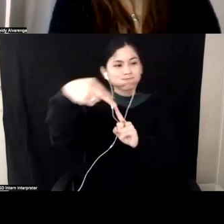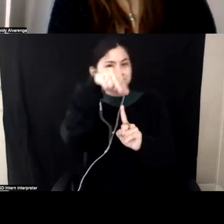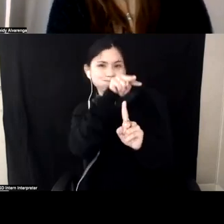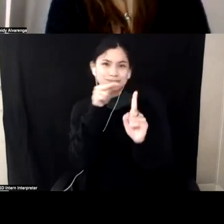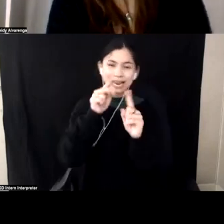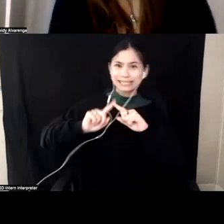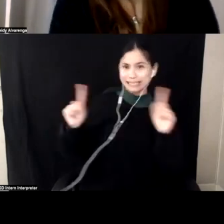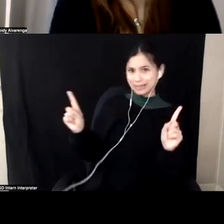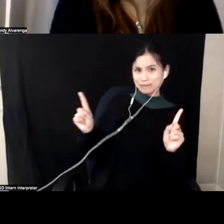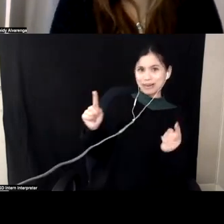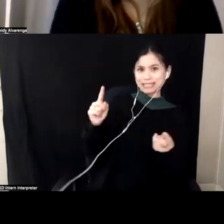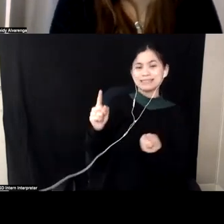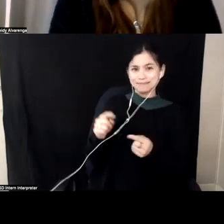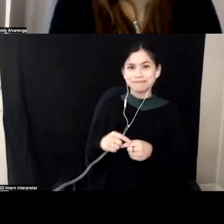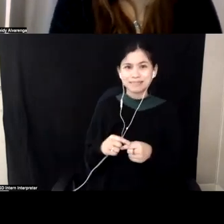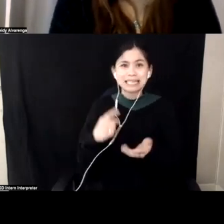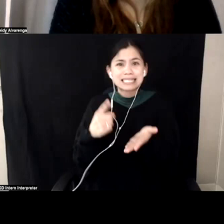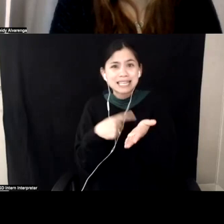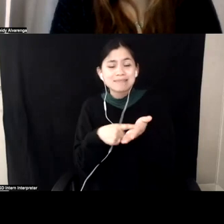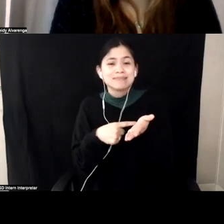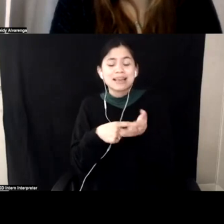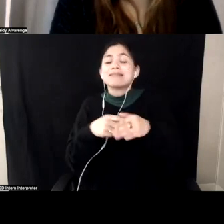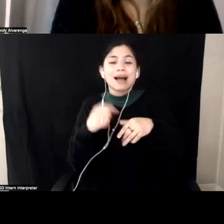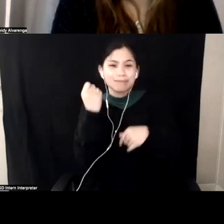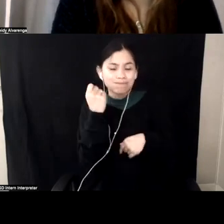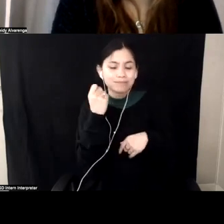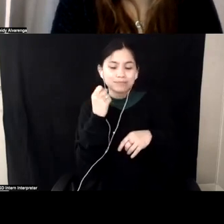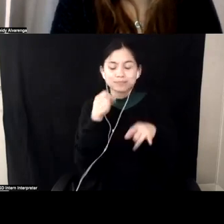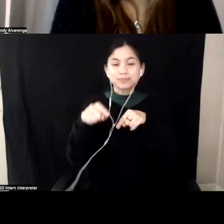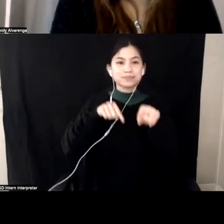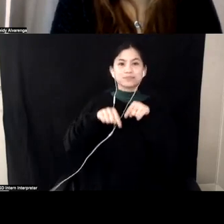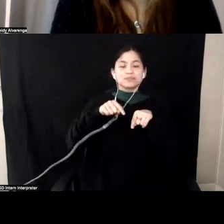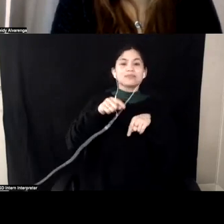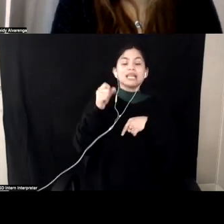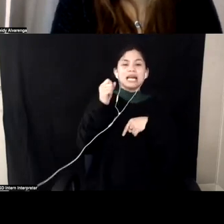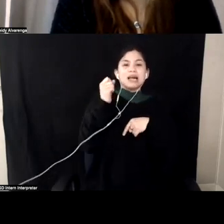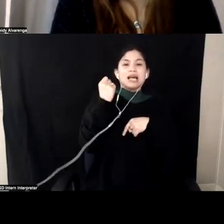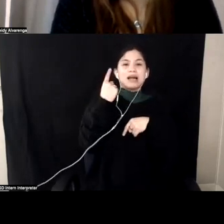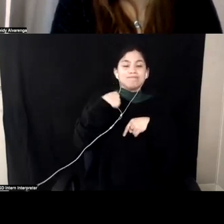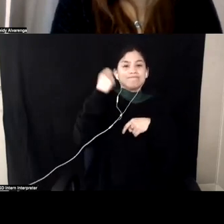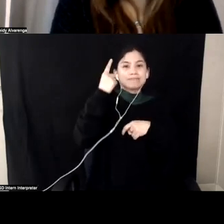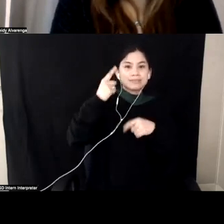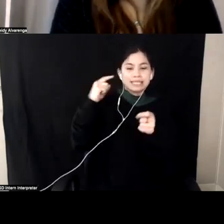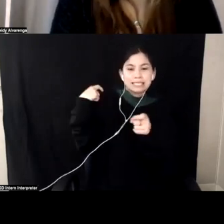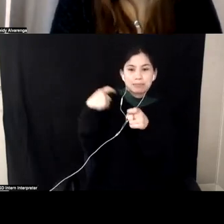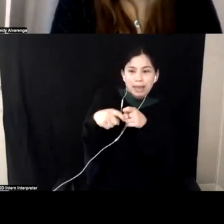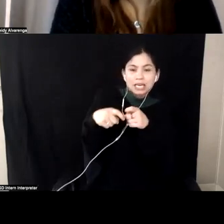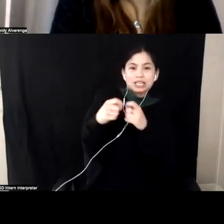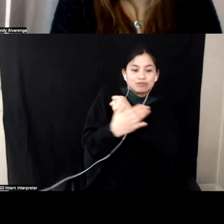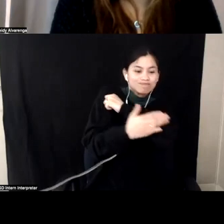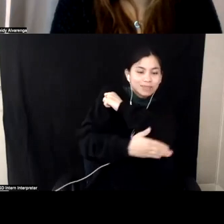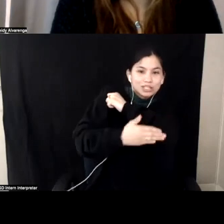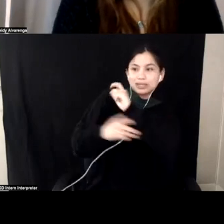different throughout the different countries. So it's important that you're able to understand